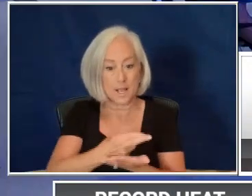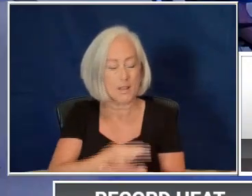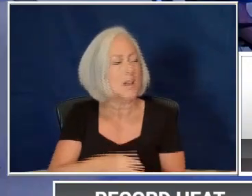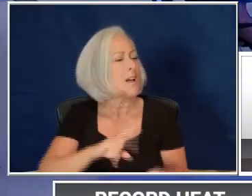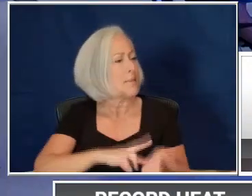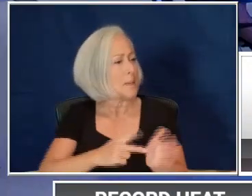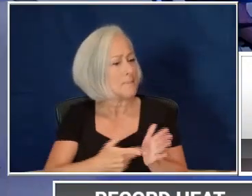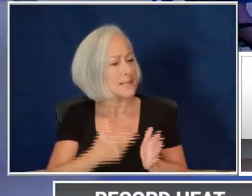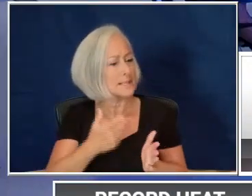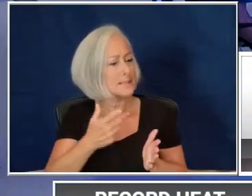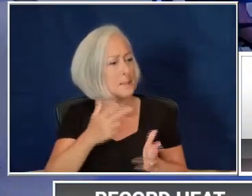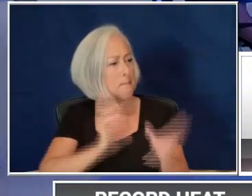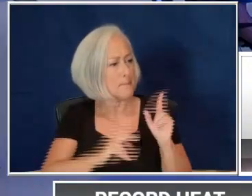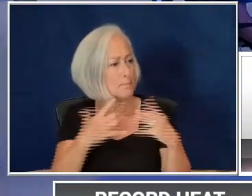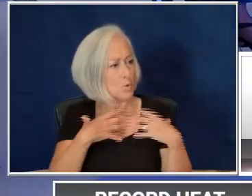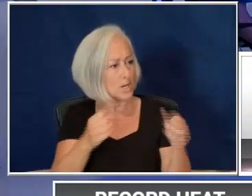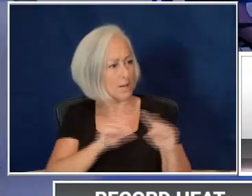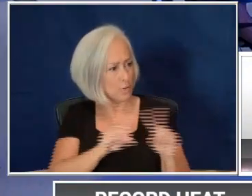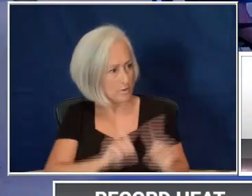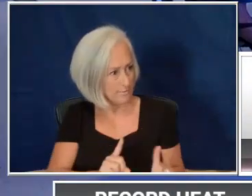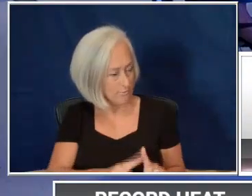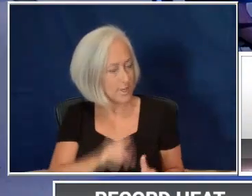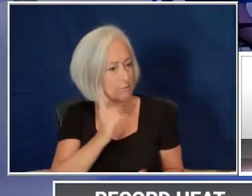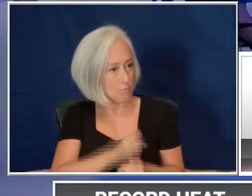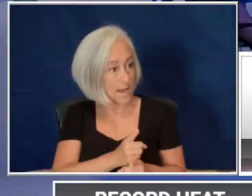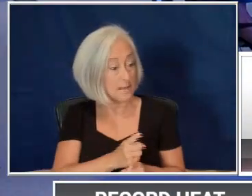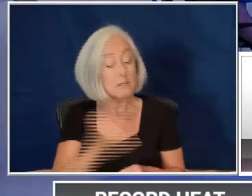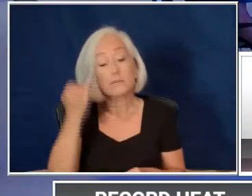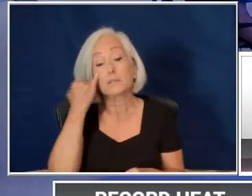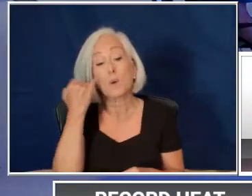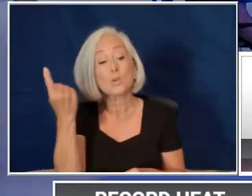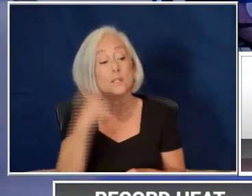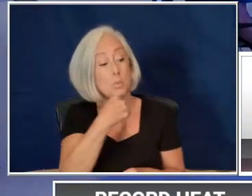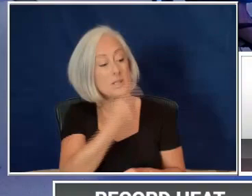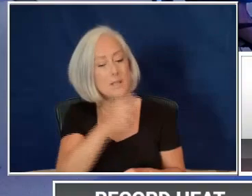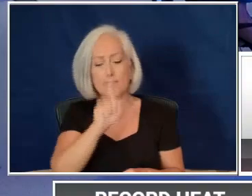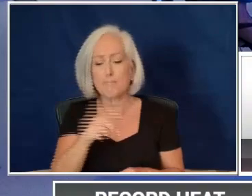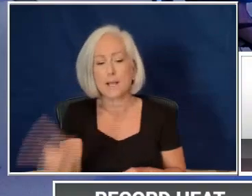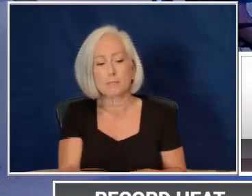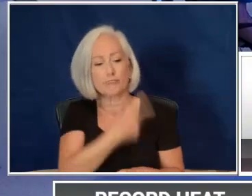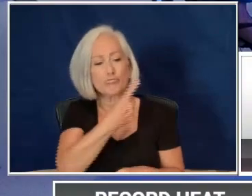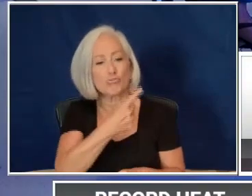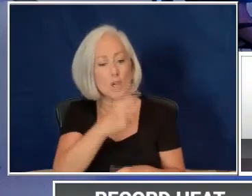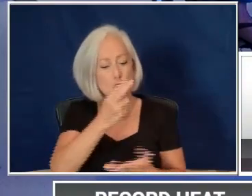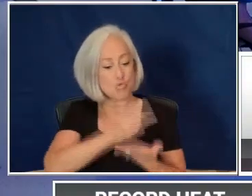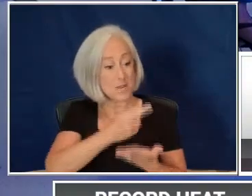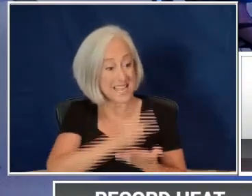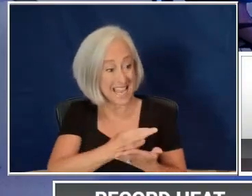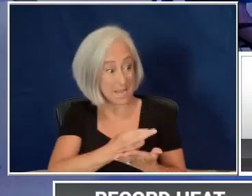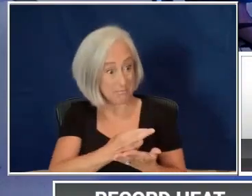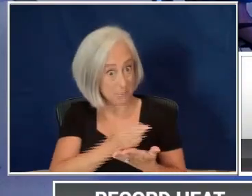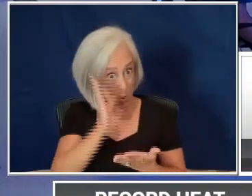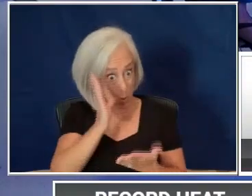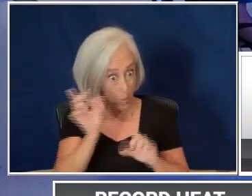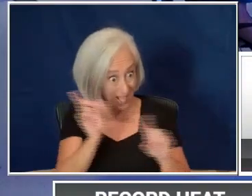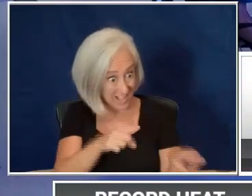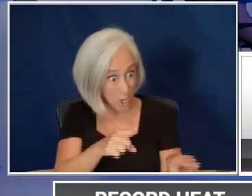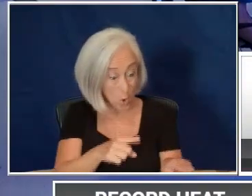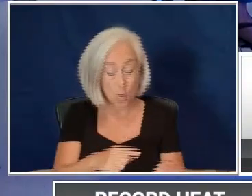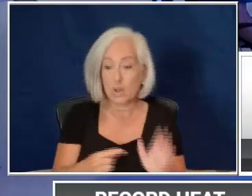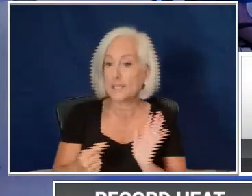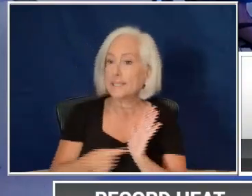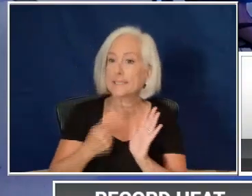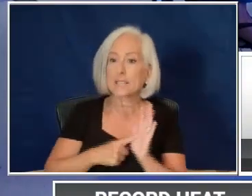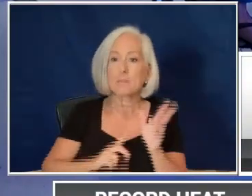about, when they've been told they need to go to rehab, going? Some people, once they get out of a hospital, it's like, I am done.